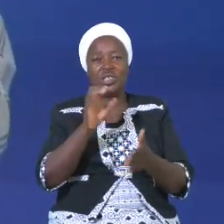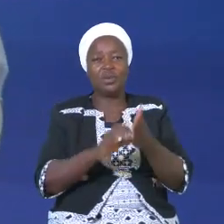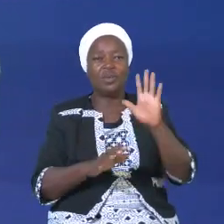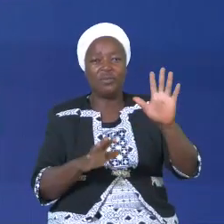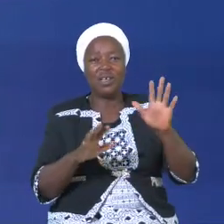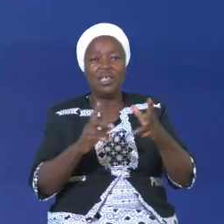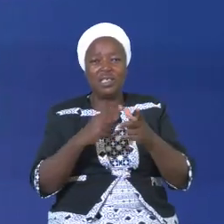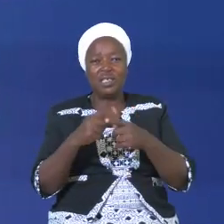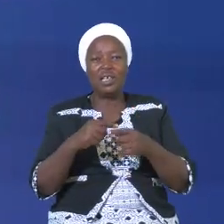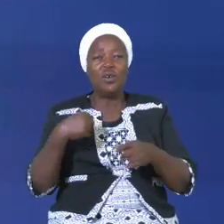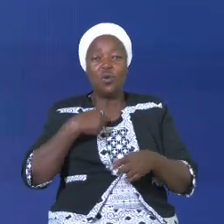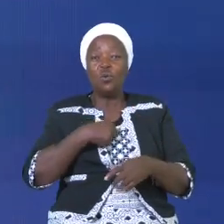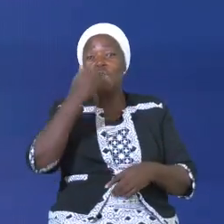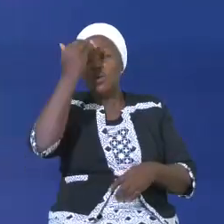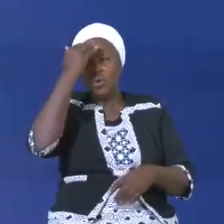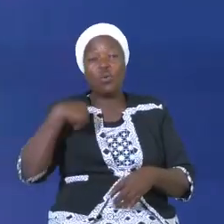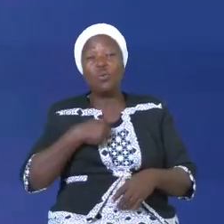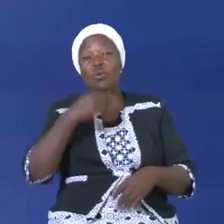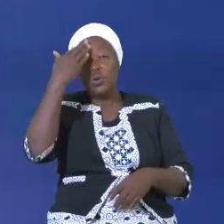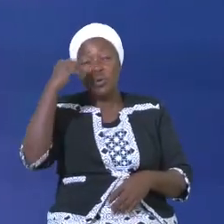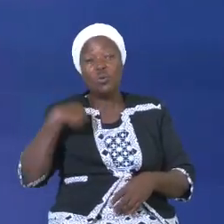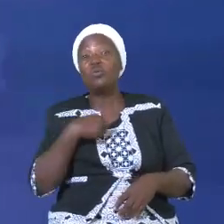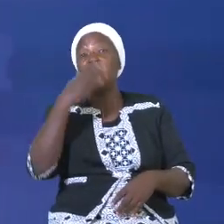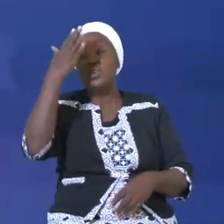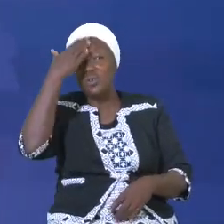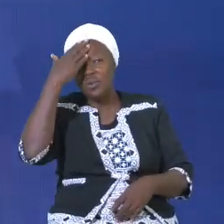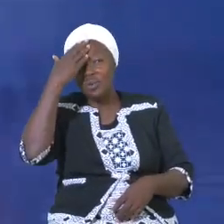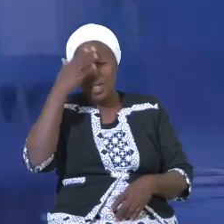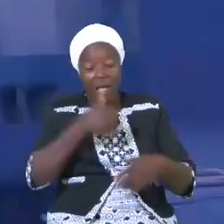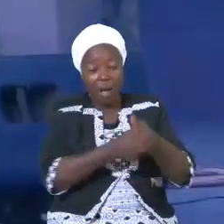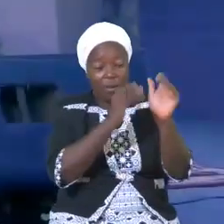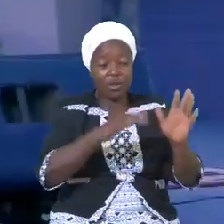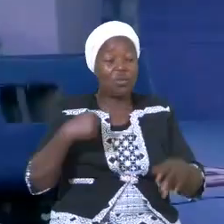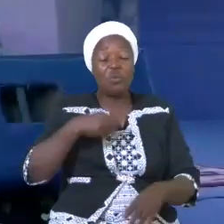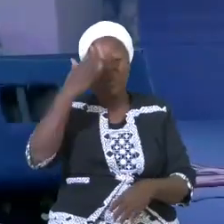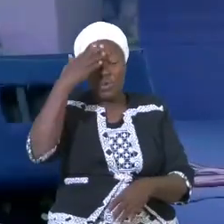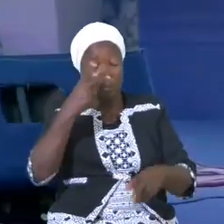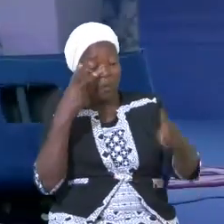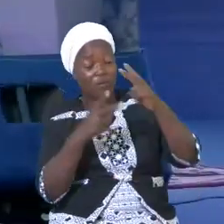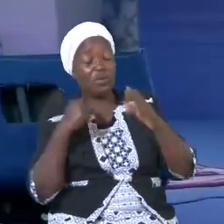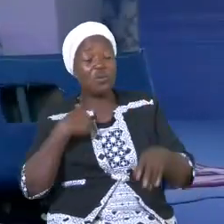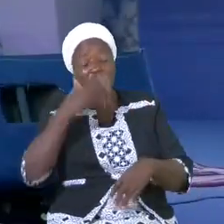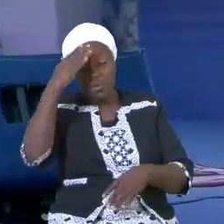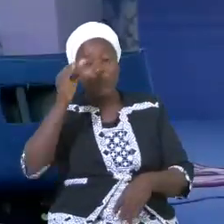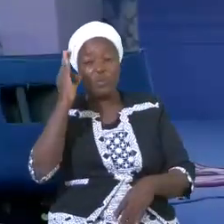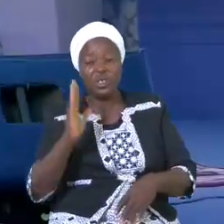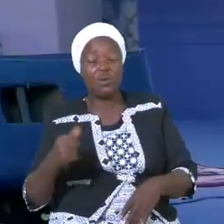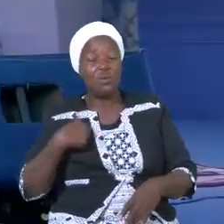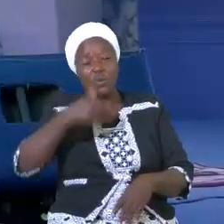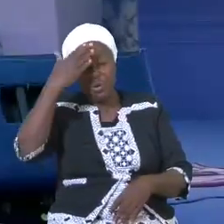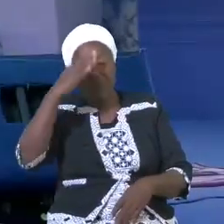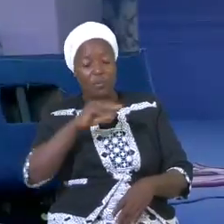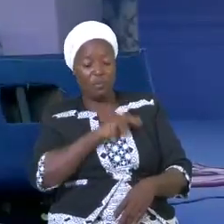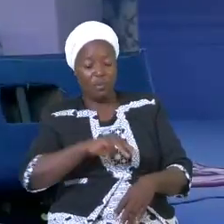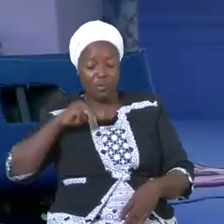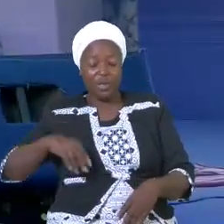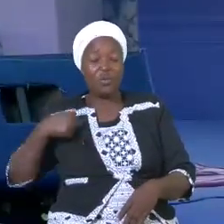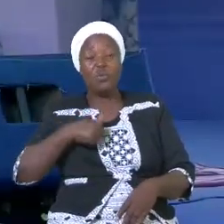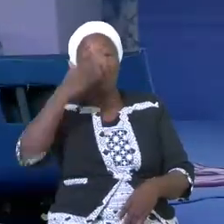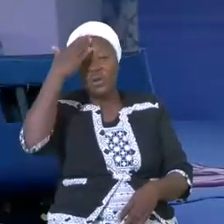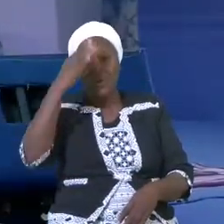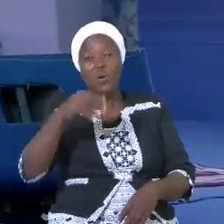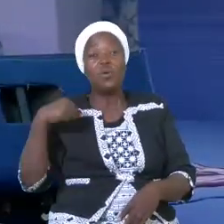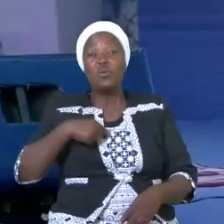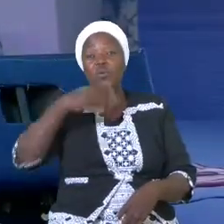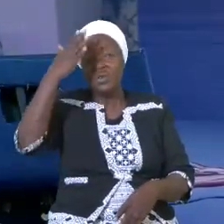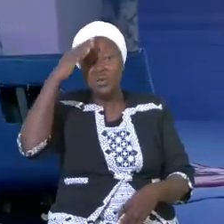know we know we know apostles we know prophets were new preachers we know members we know we know that